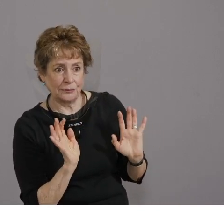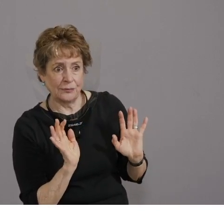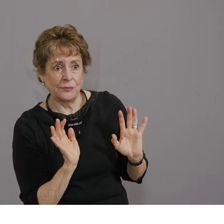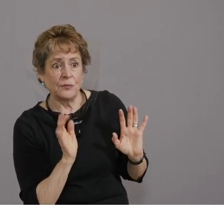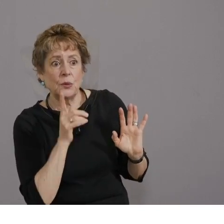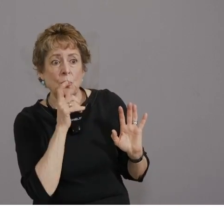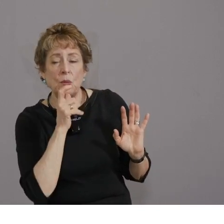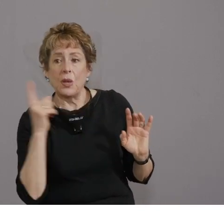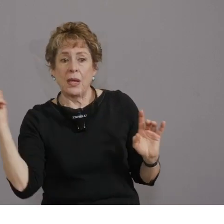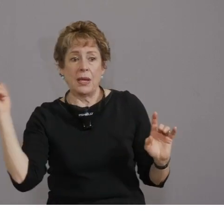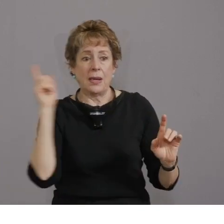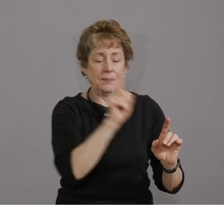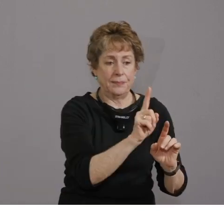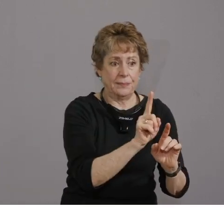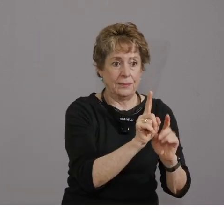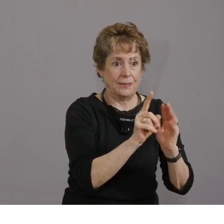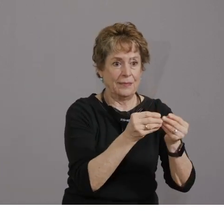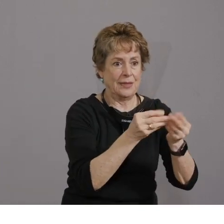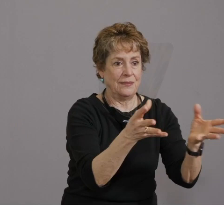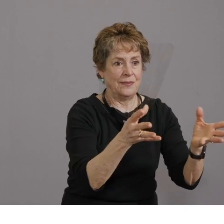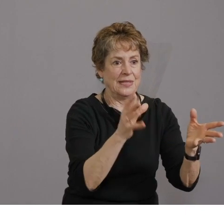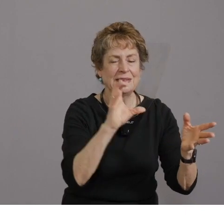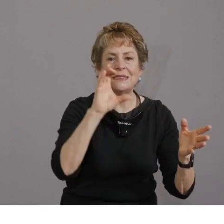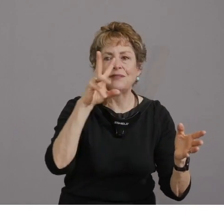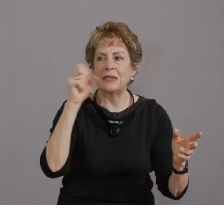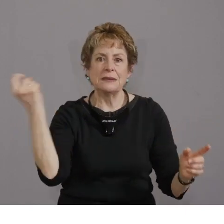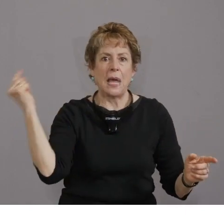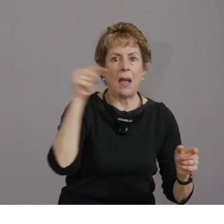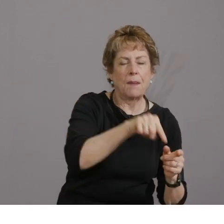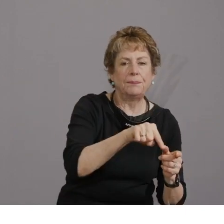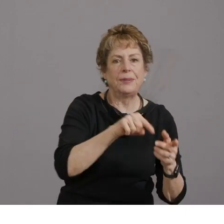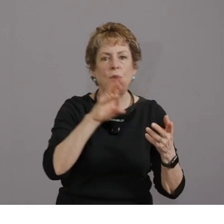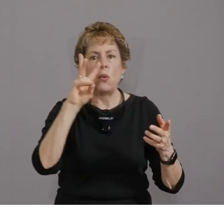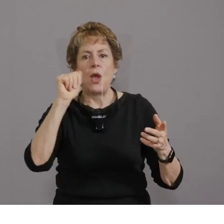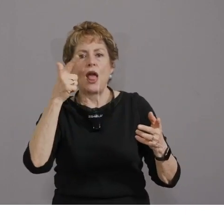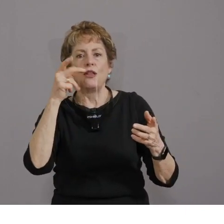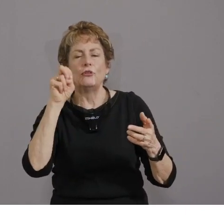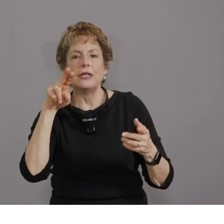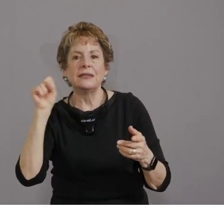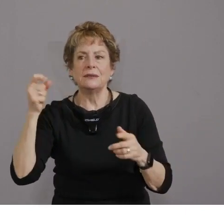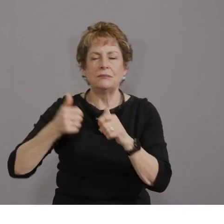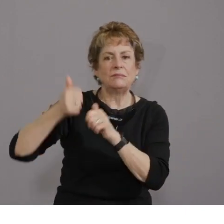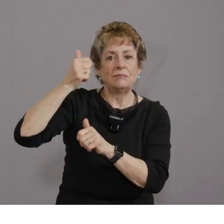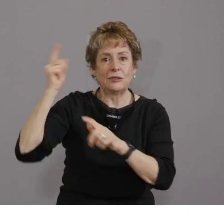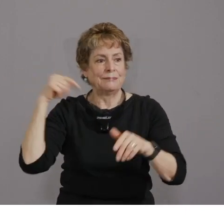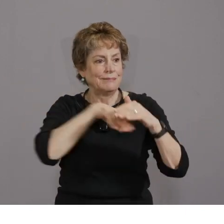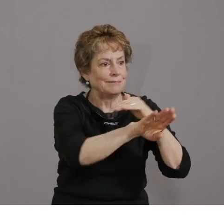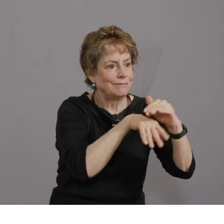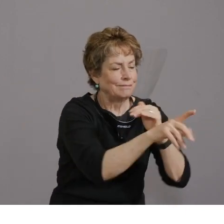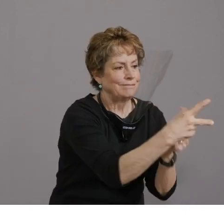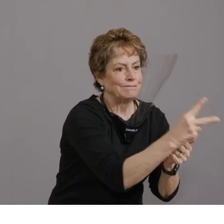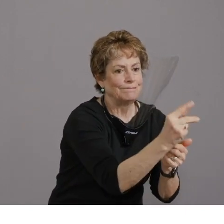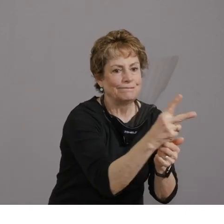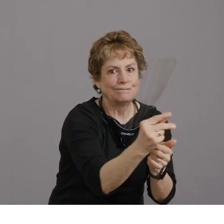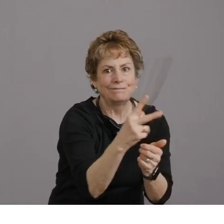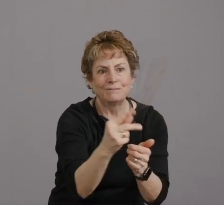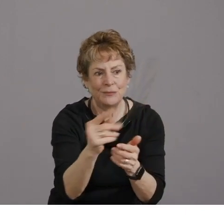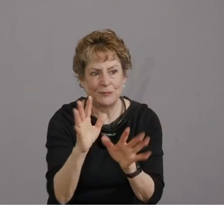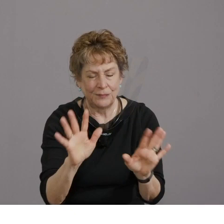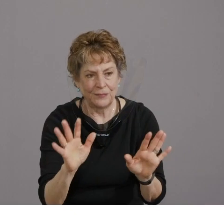are scheduling appointments to start assisted living facilities throughout the state next week. So as additional state